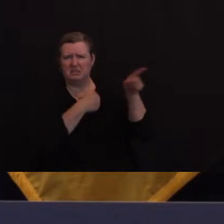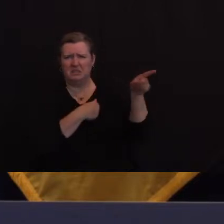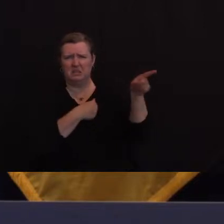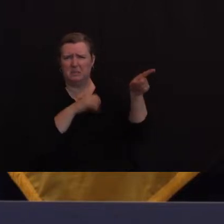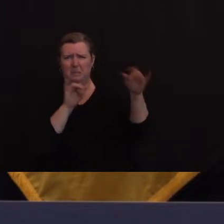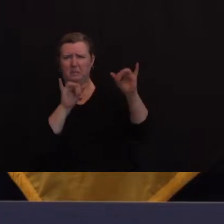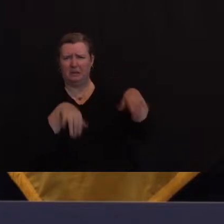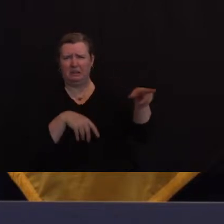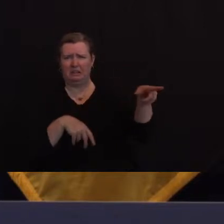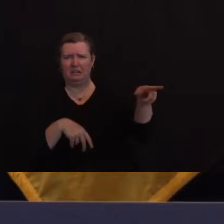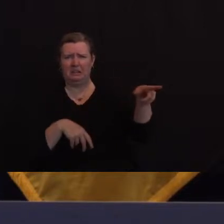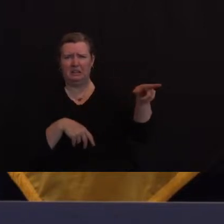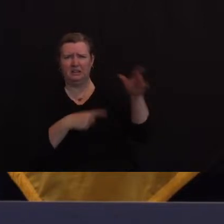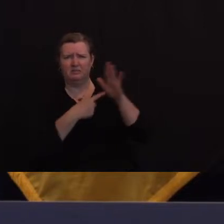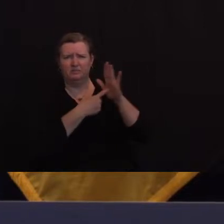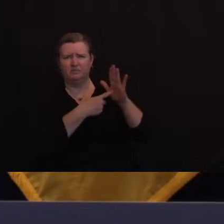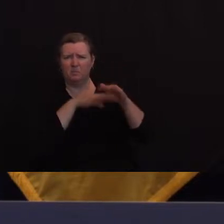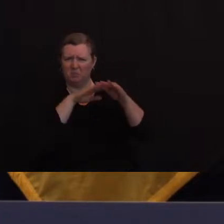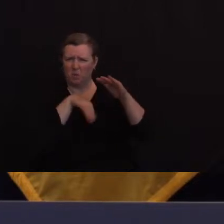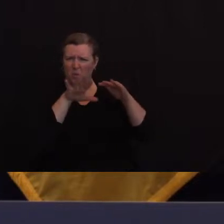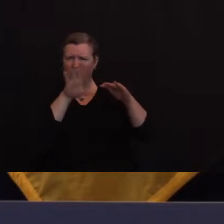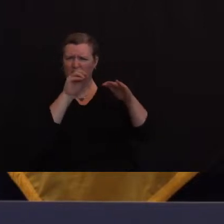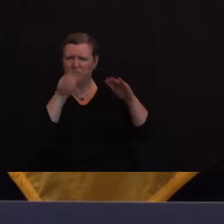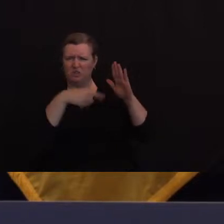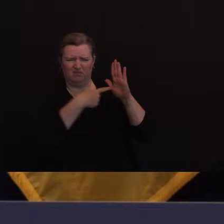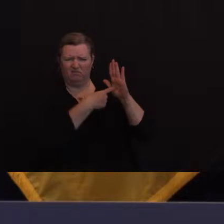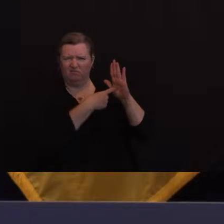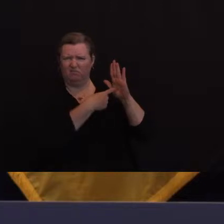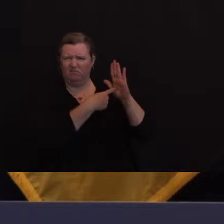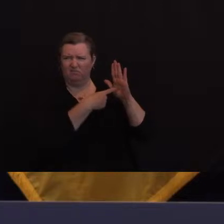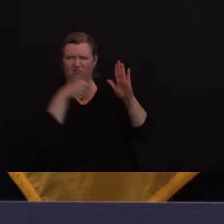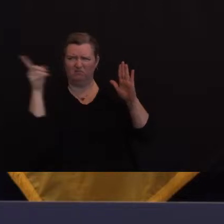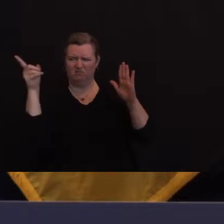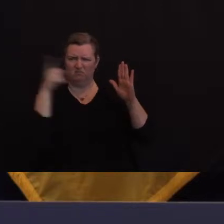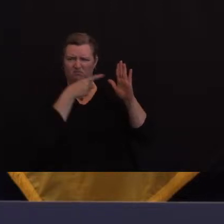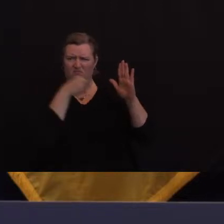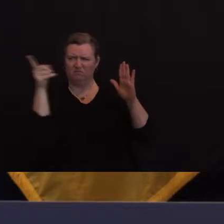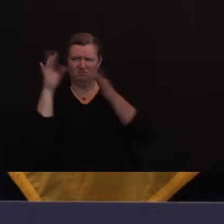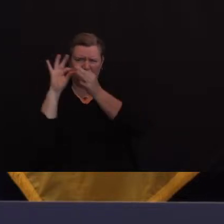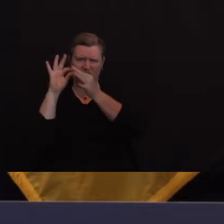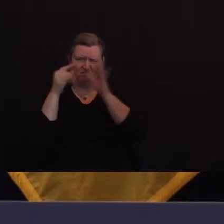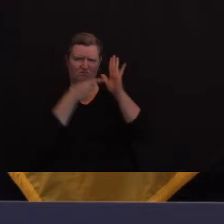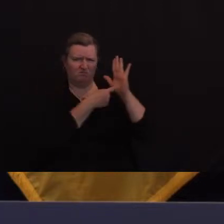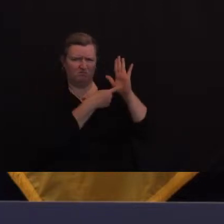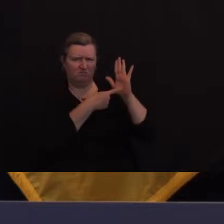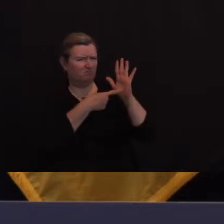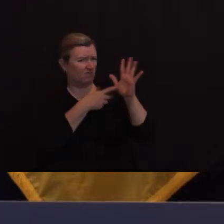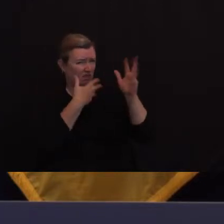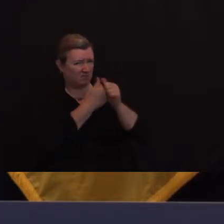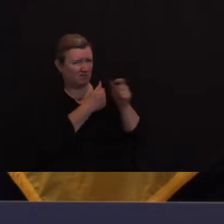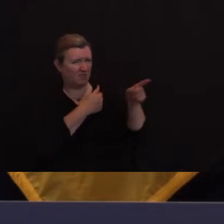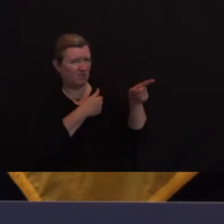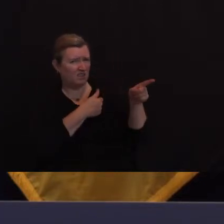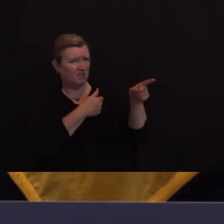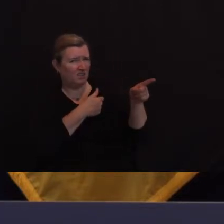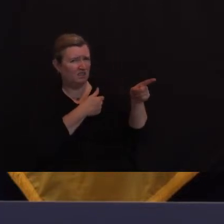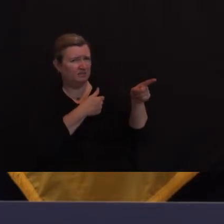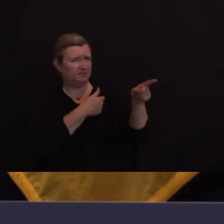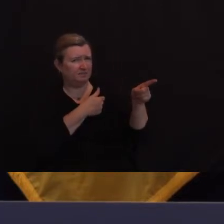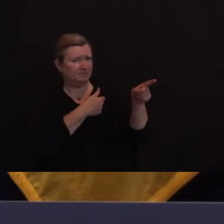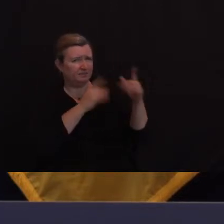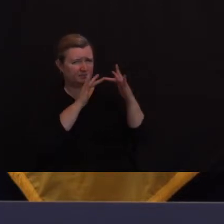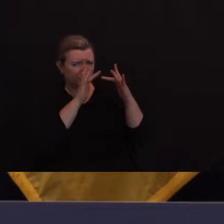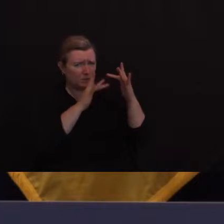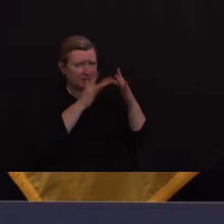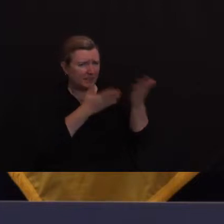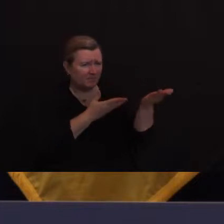it shows as of today. Is there a reason that hasn't been updated? And I also had a question about the